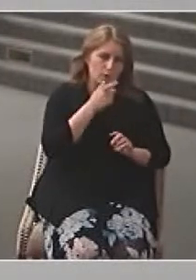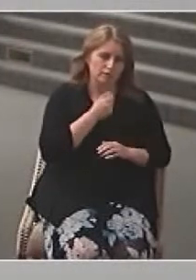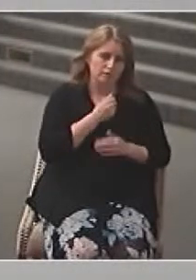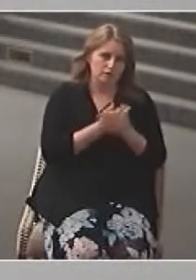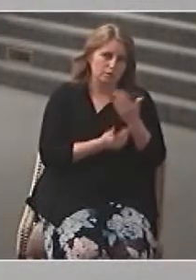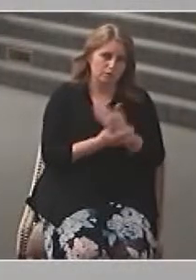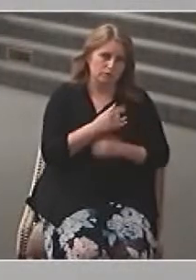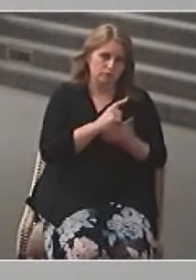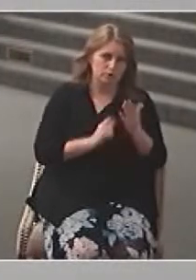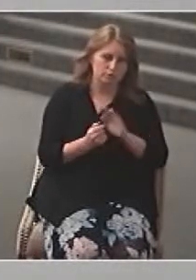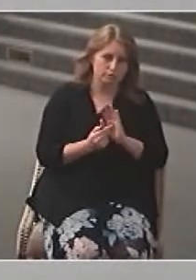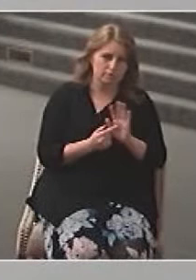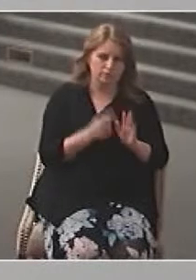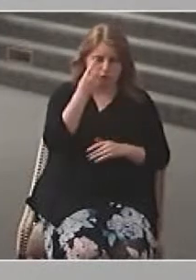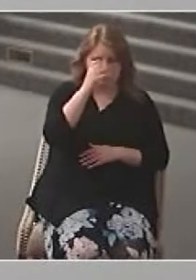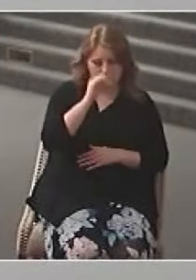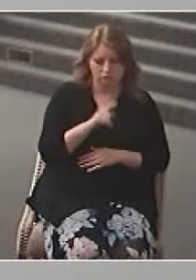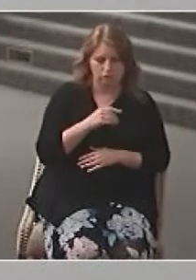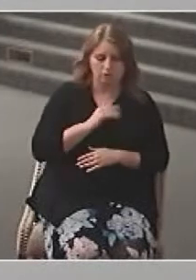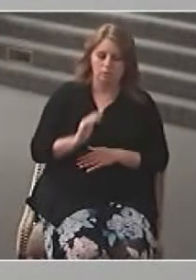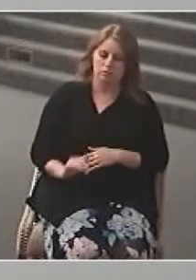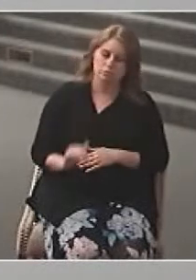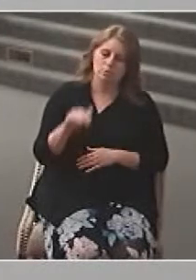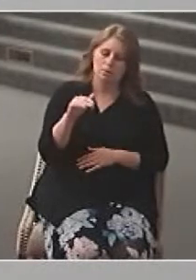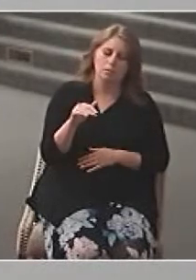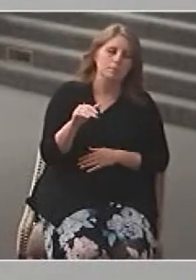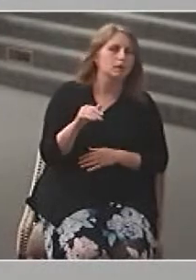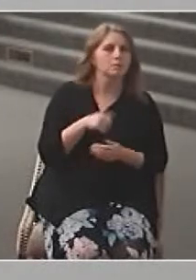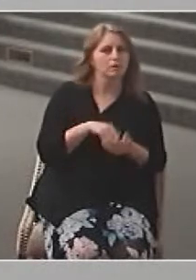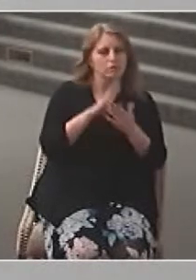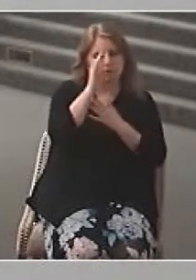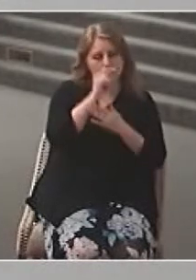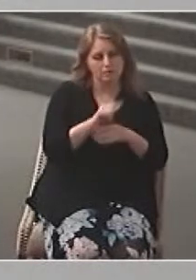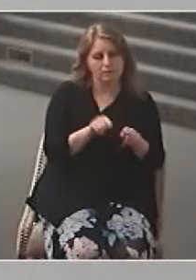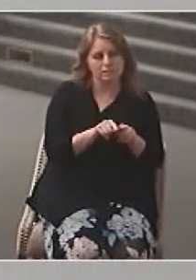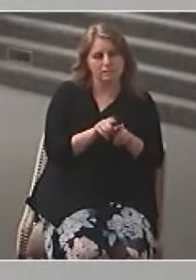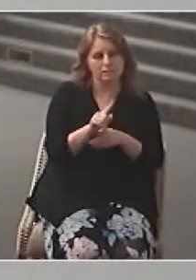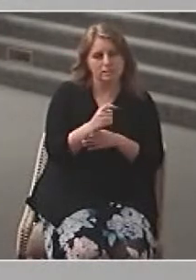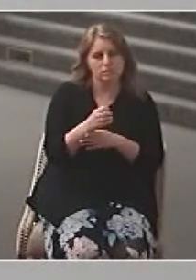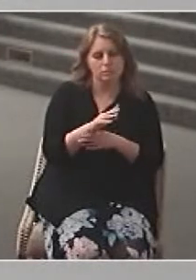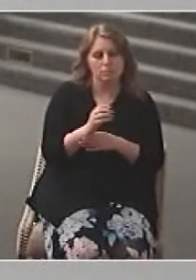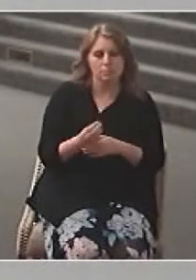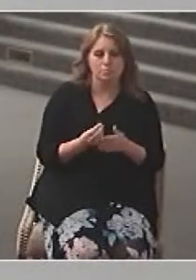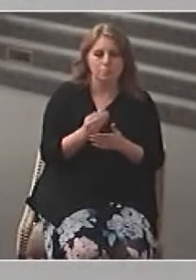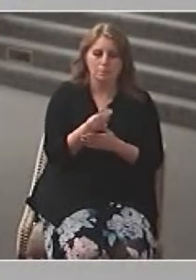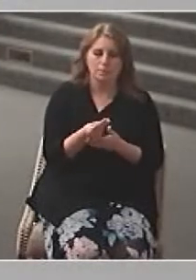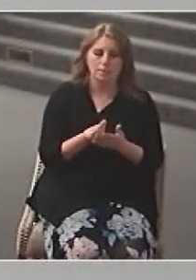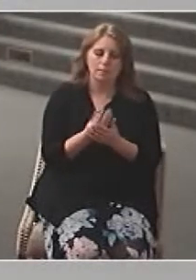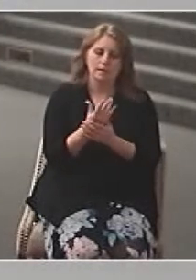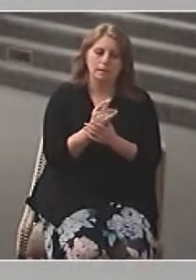of the Lord revealed? For he shall grow up before him as a tender plant and as a root